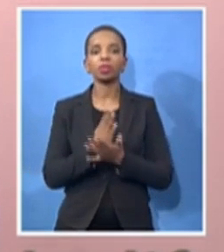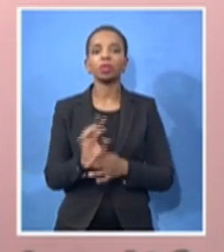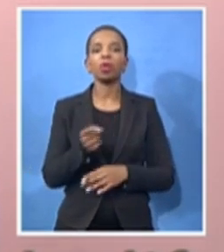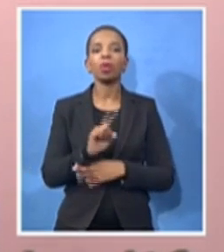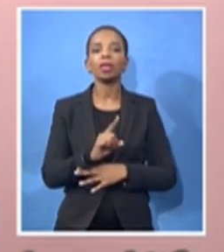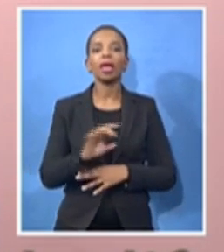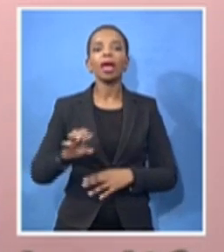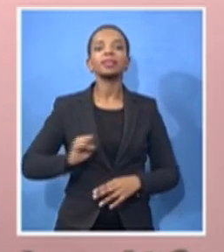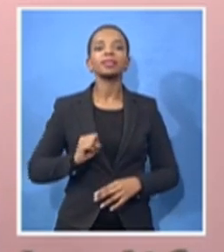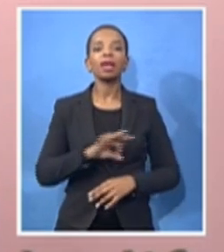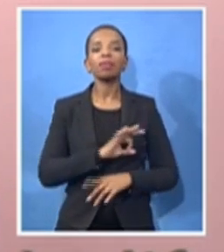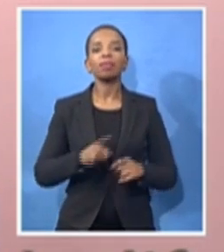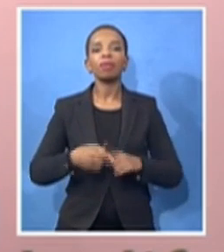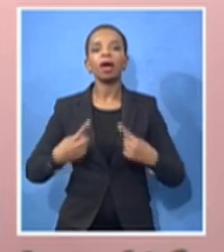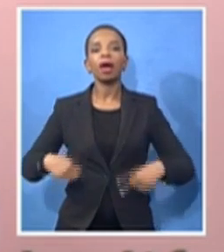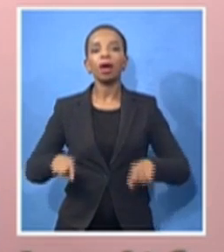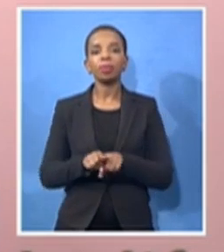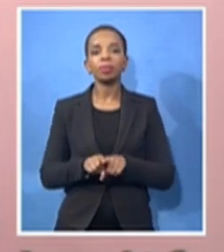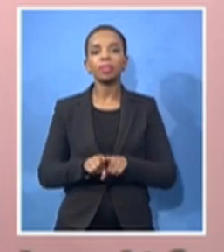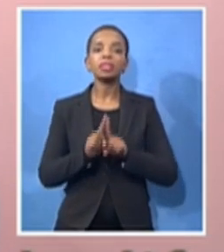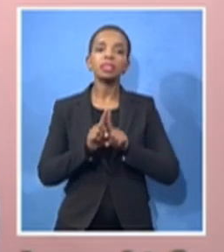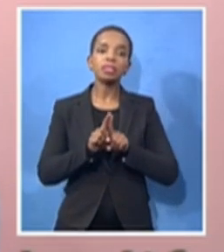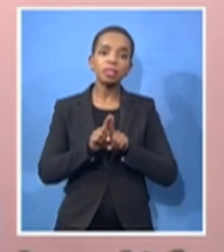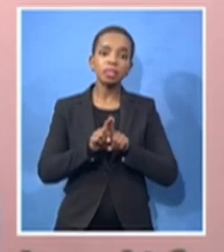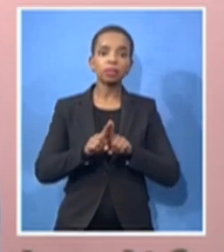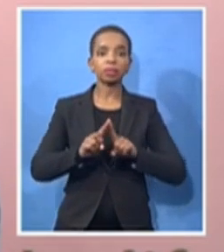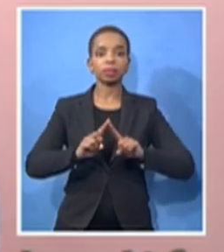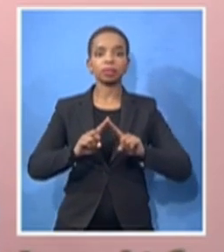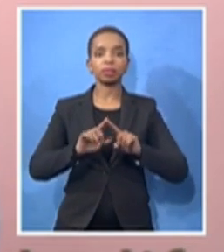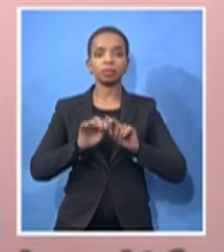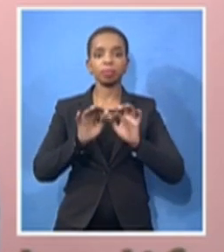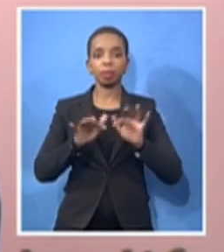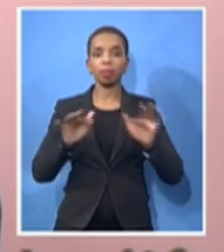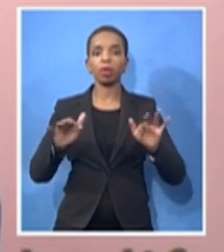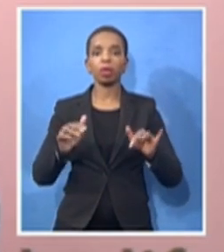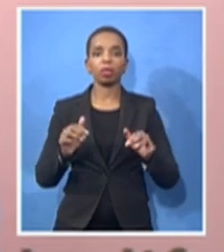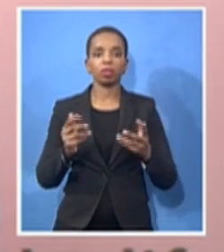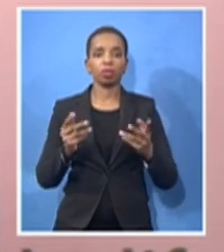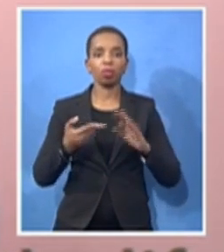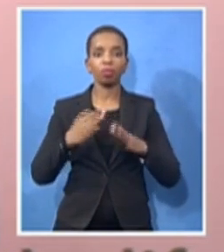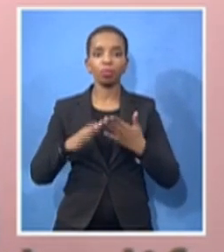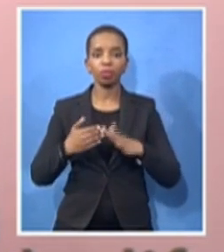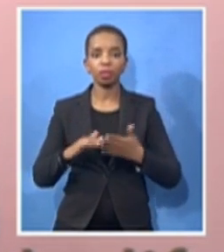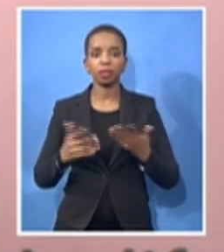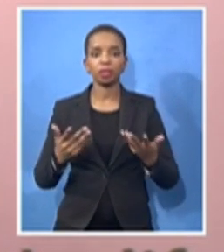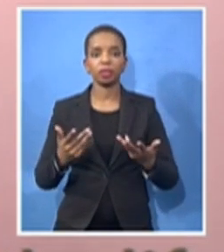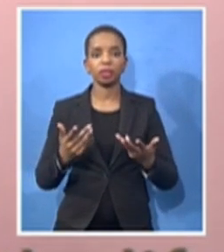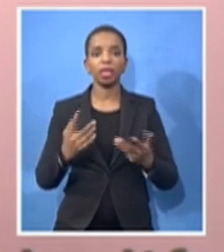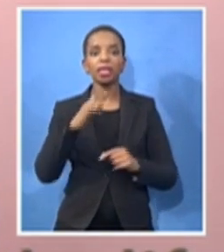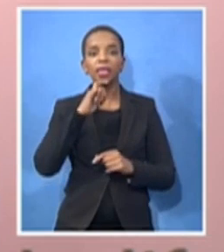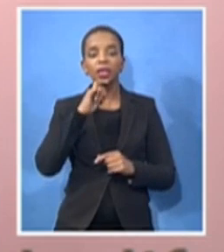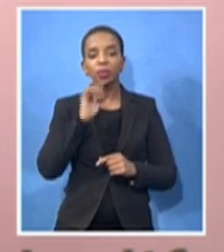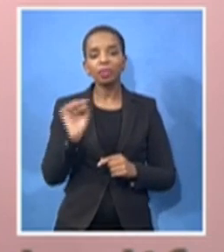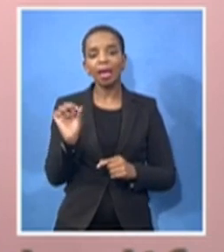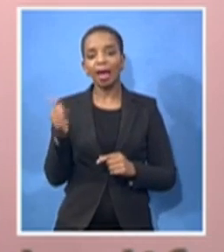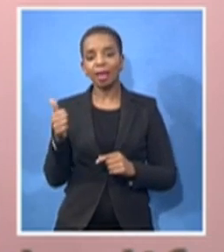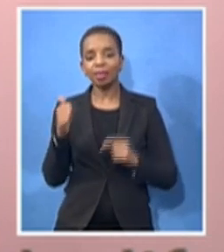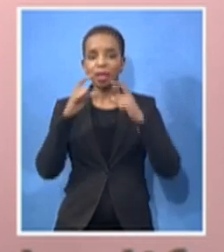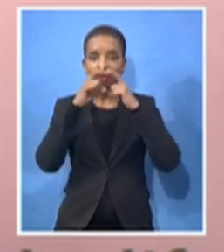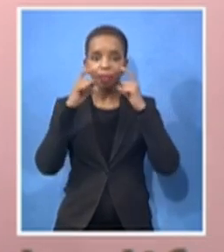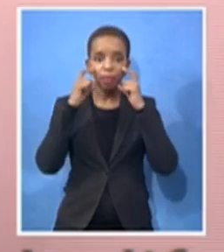civil society, and our communities, they use other masks. So these masks will be useful because it can be kept for a whole